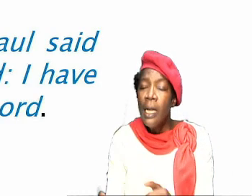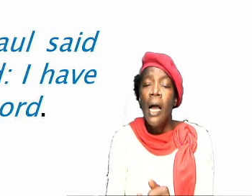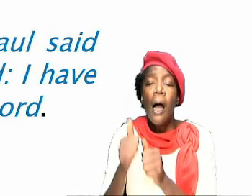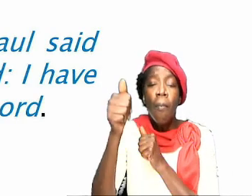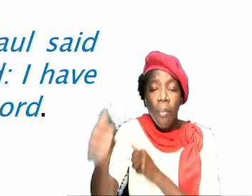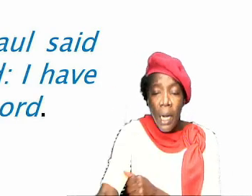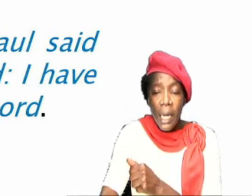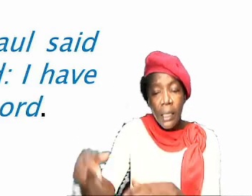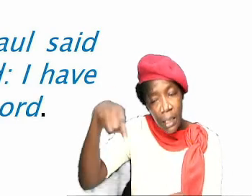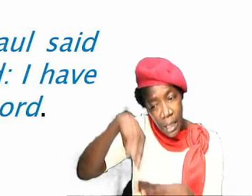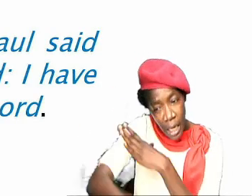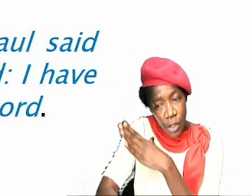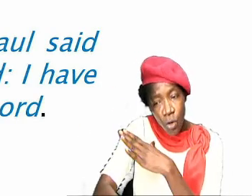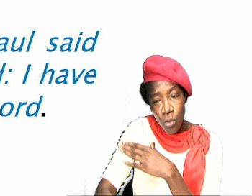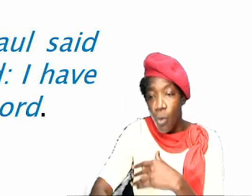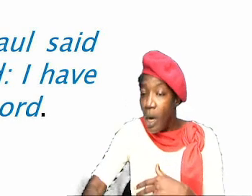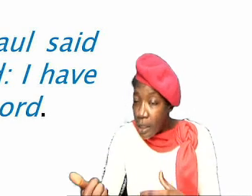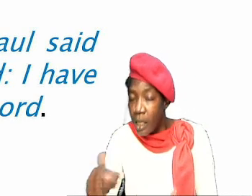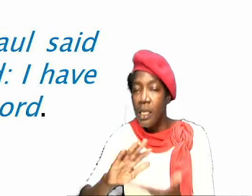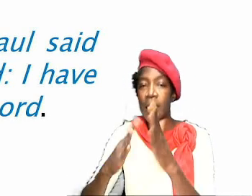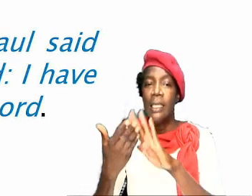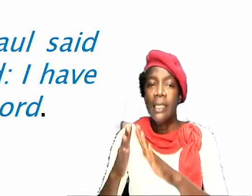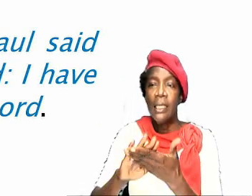and gone down to Gilgal.